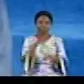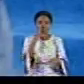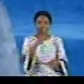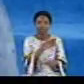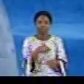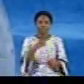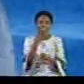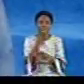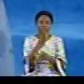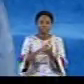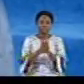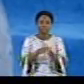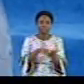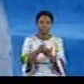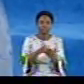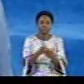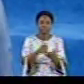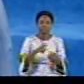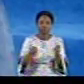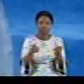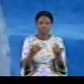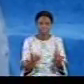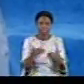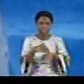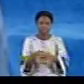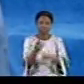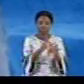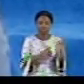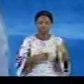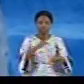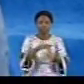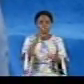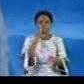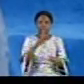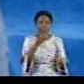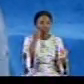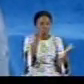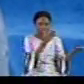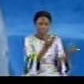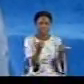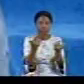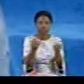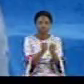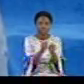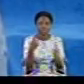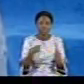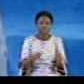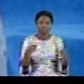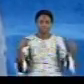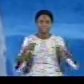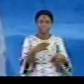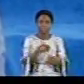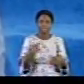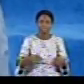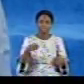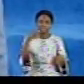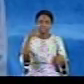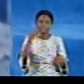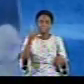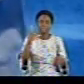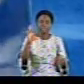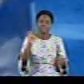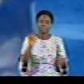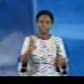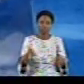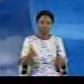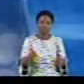nights the lord touched her she came in with the pain the pain is gone the other pain is gone and the weakness of the hand disappeared we shall hear from